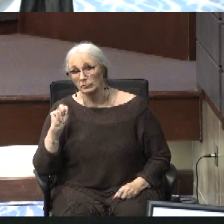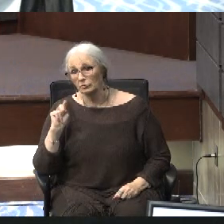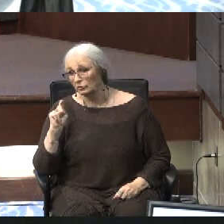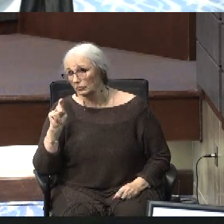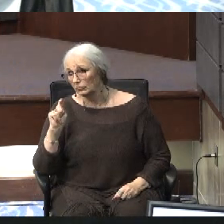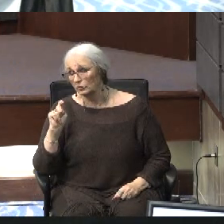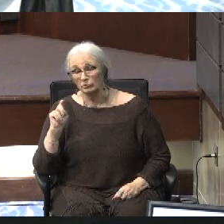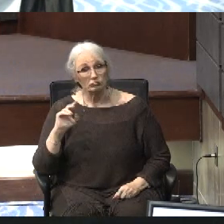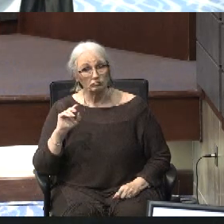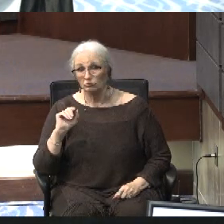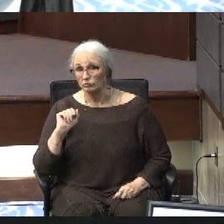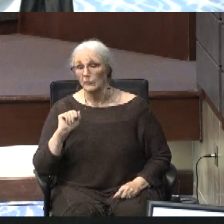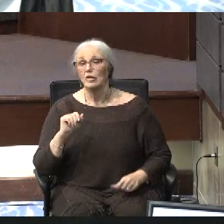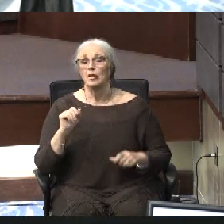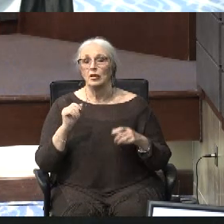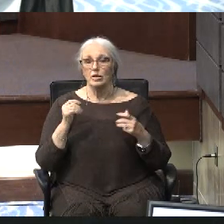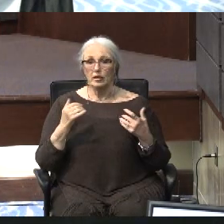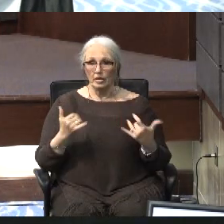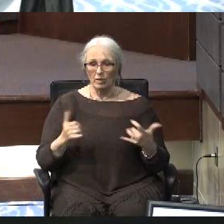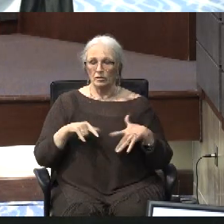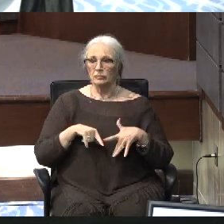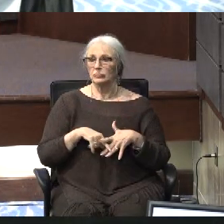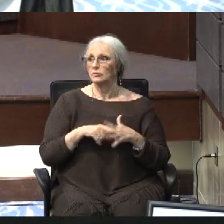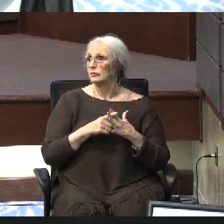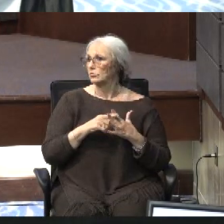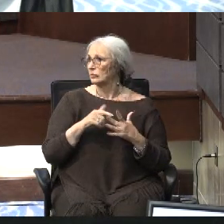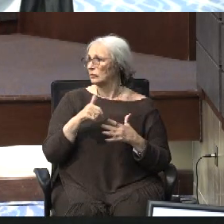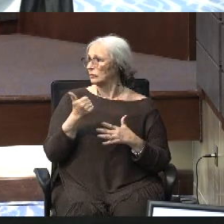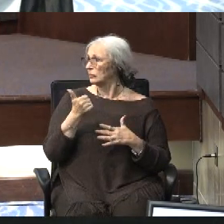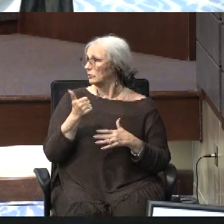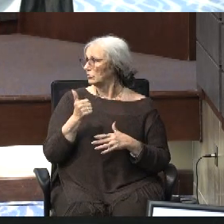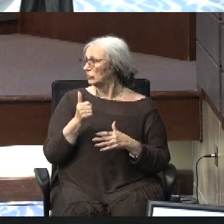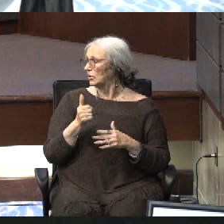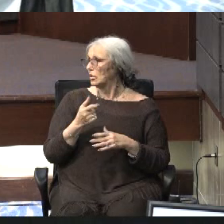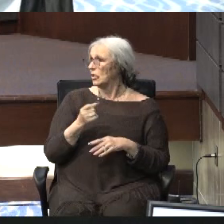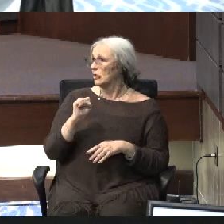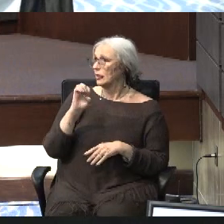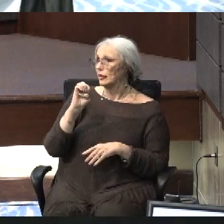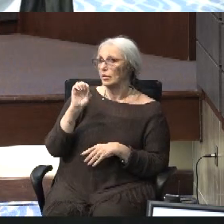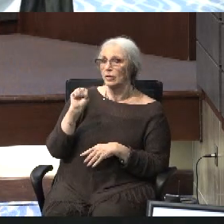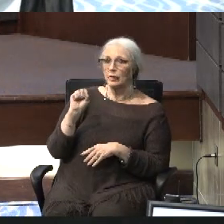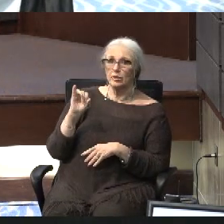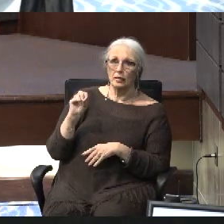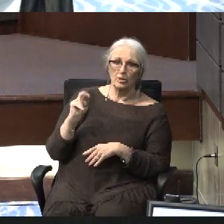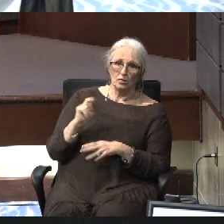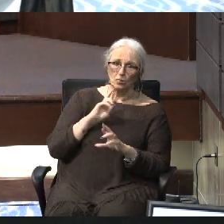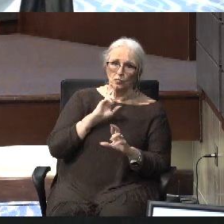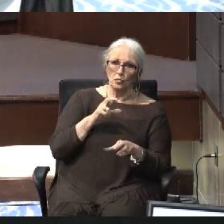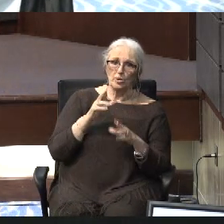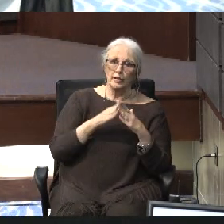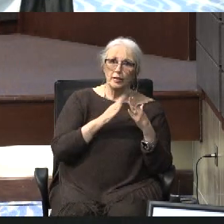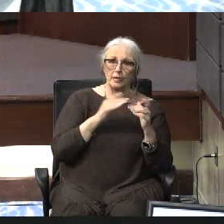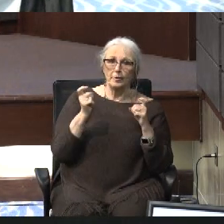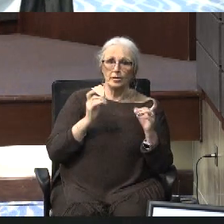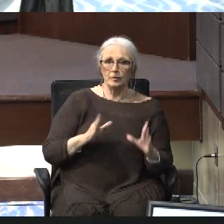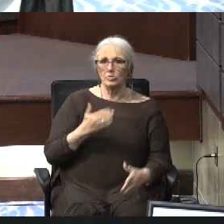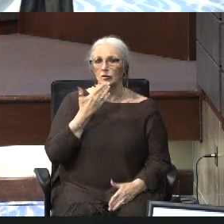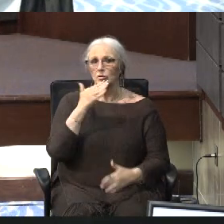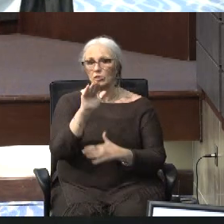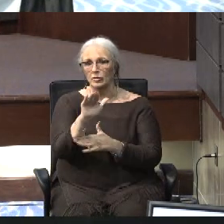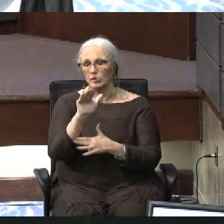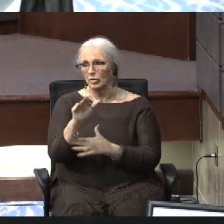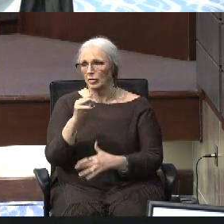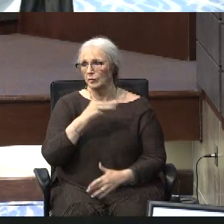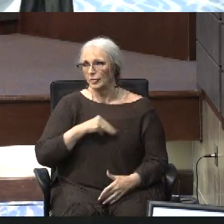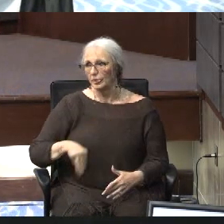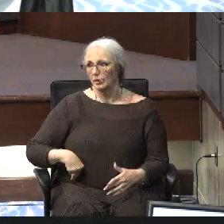If not, then we will now recess the regular session and convene a work session with a report from our city manager. Good afternoon, Mayor